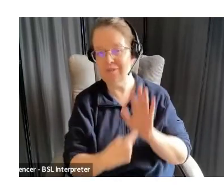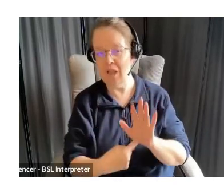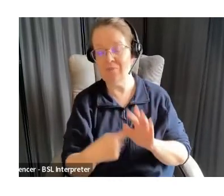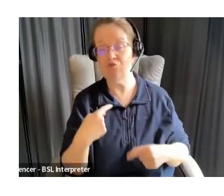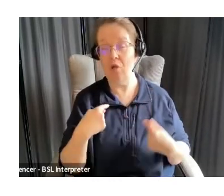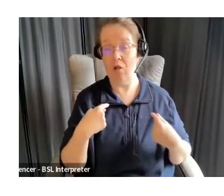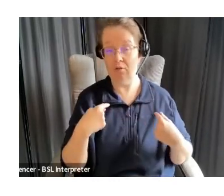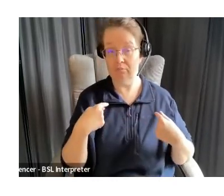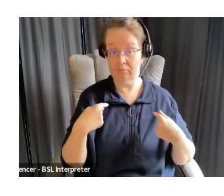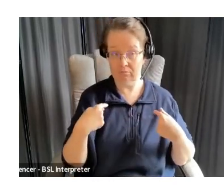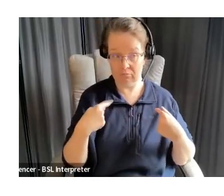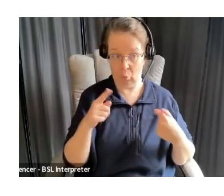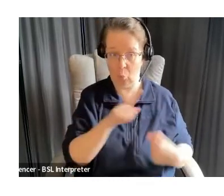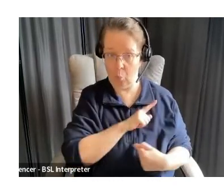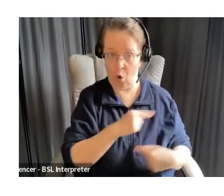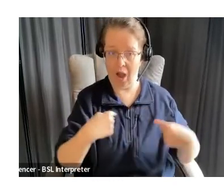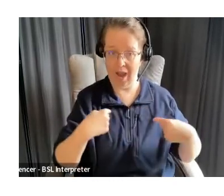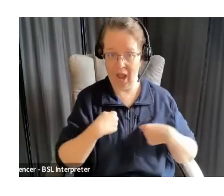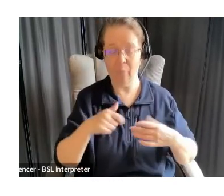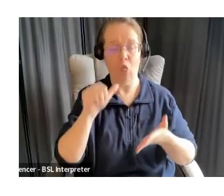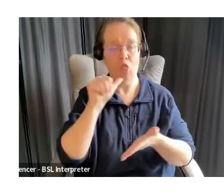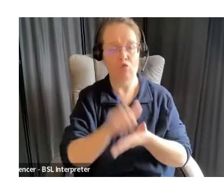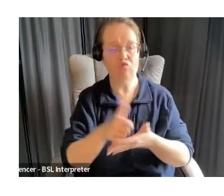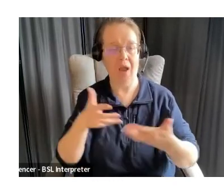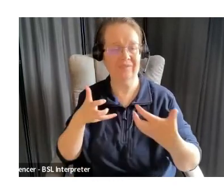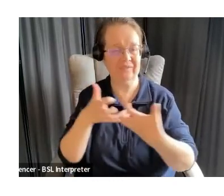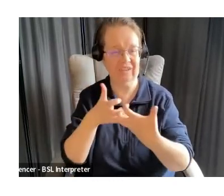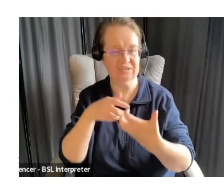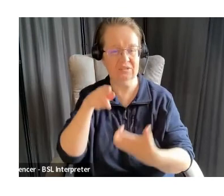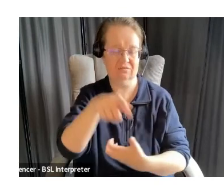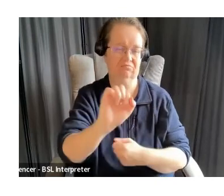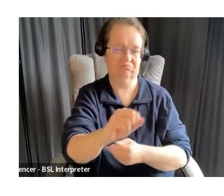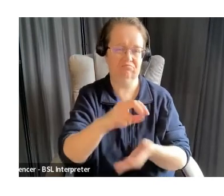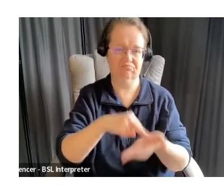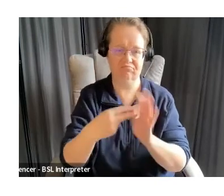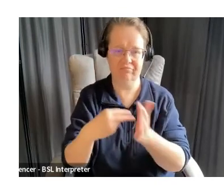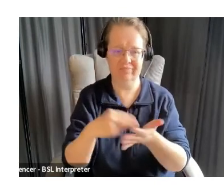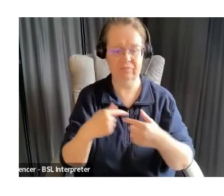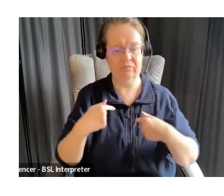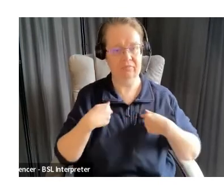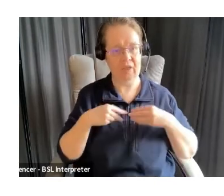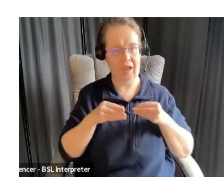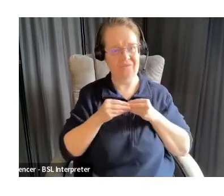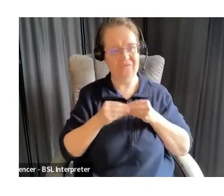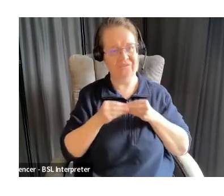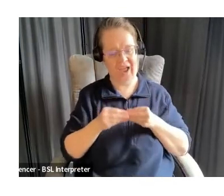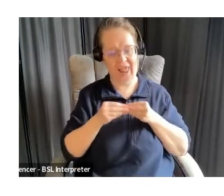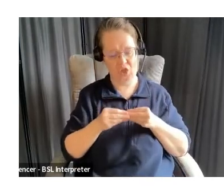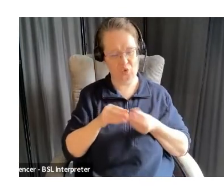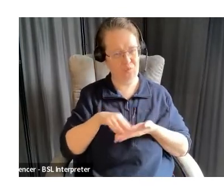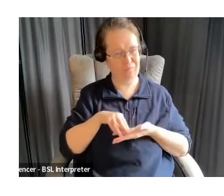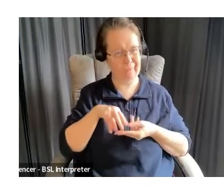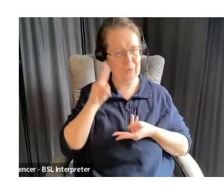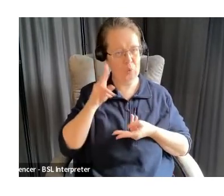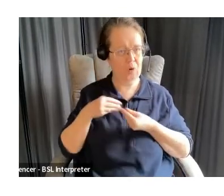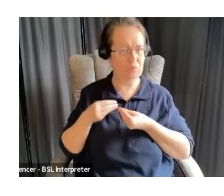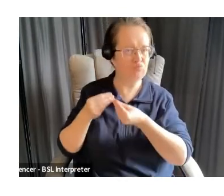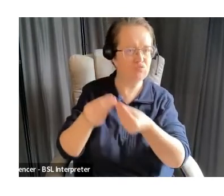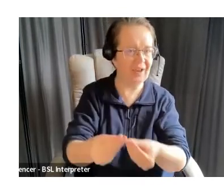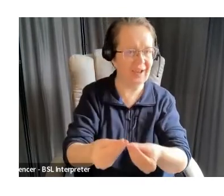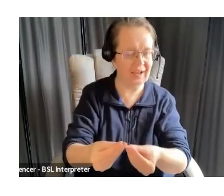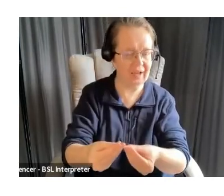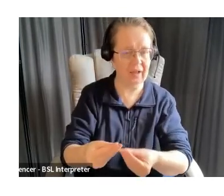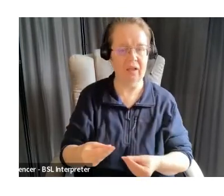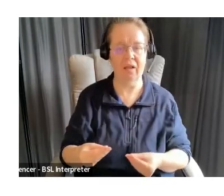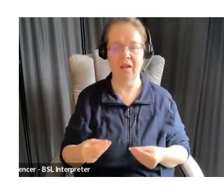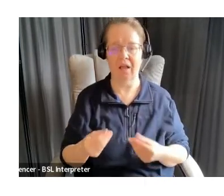why you are the right fit for this organization and what value you can bring. So you want to highlight